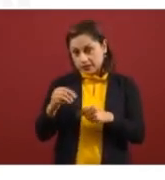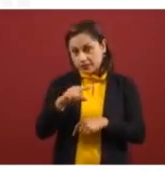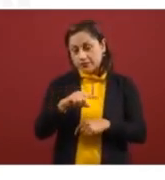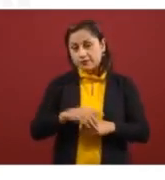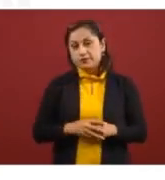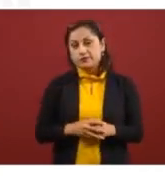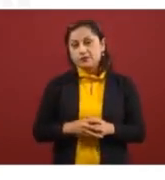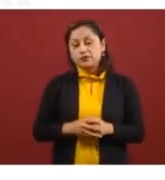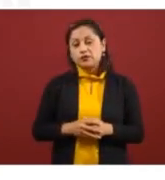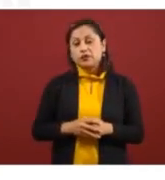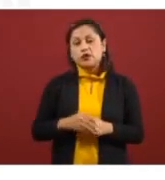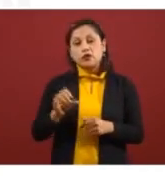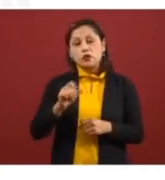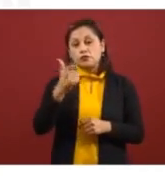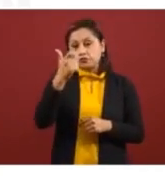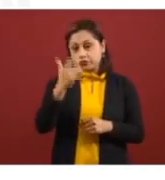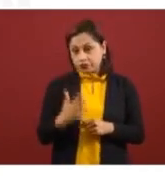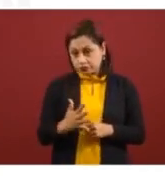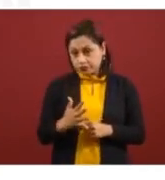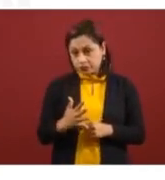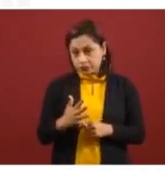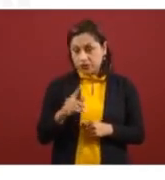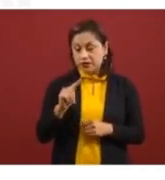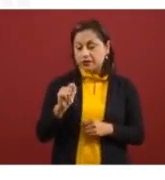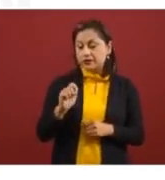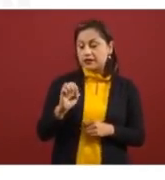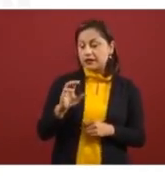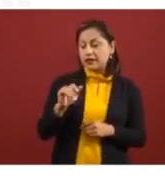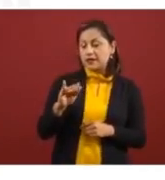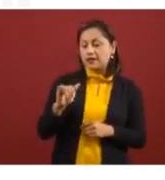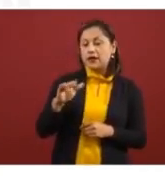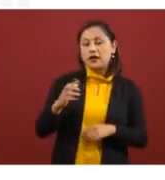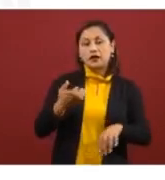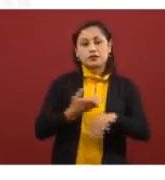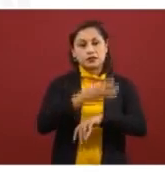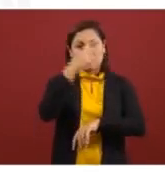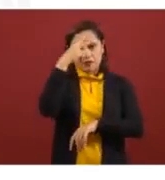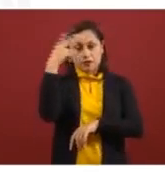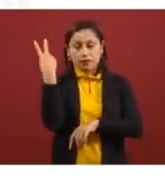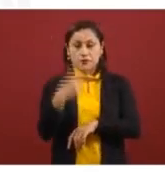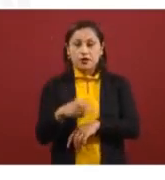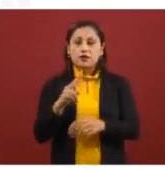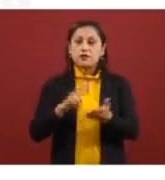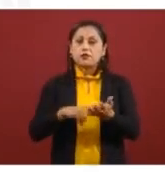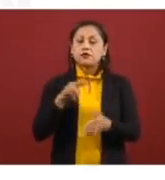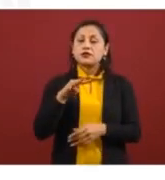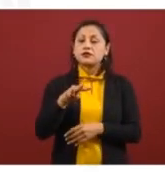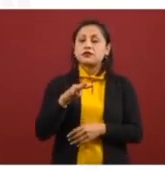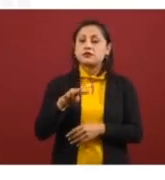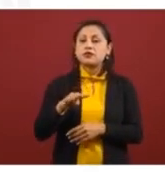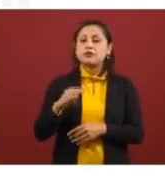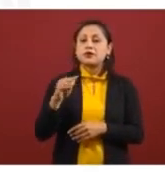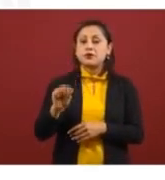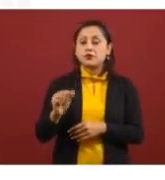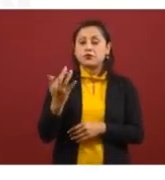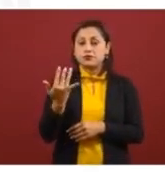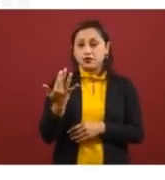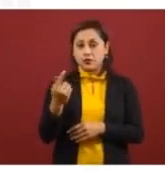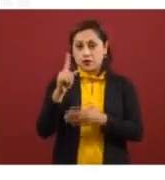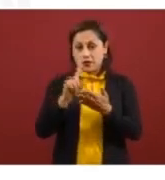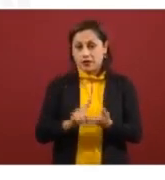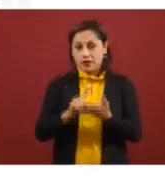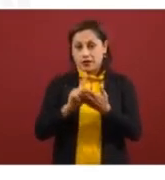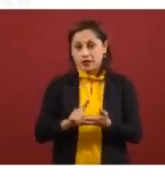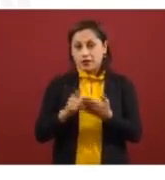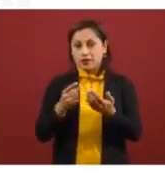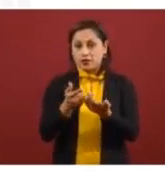But actually, you guys can look at the list there and see where you live and